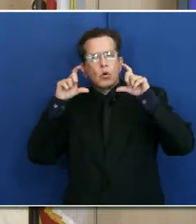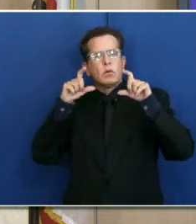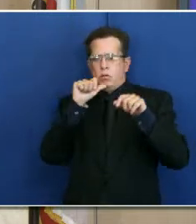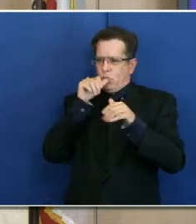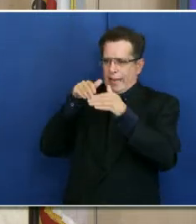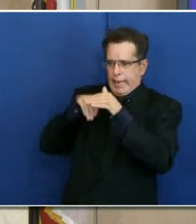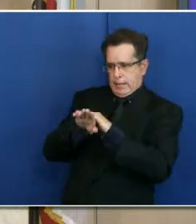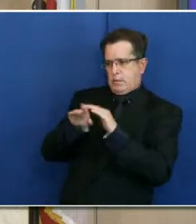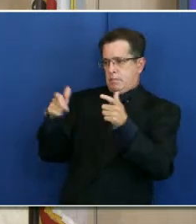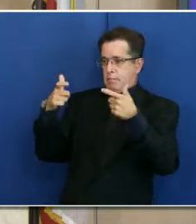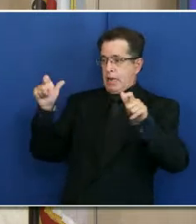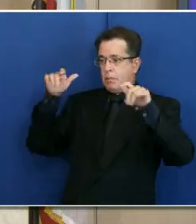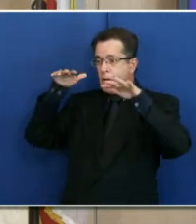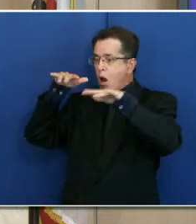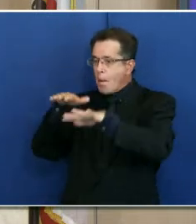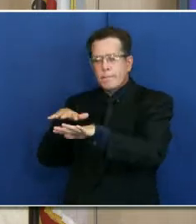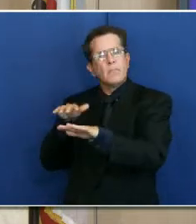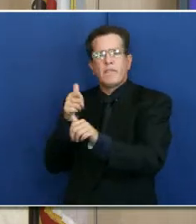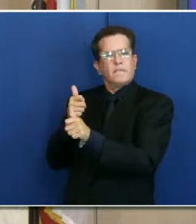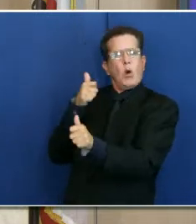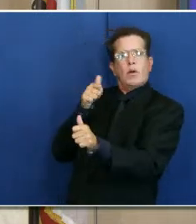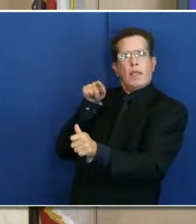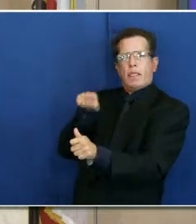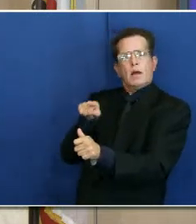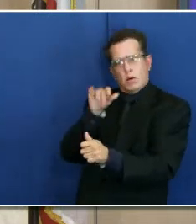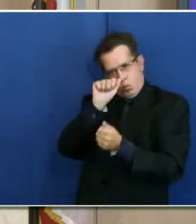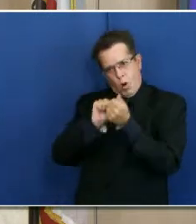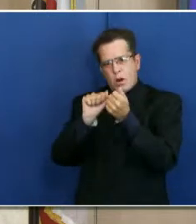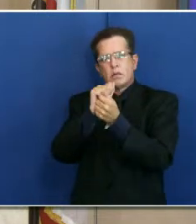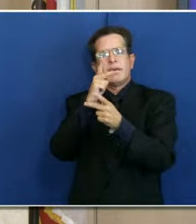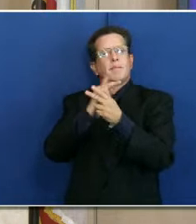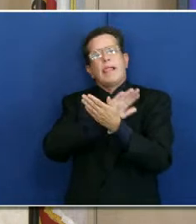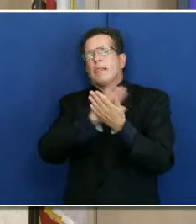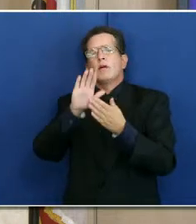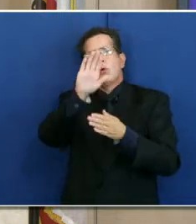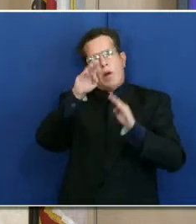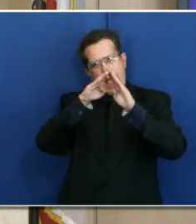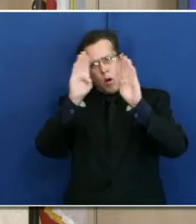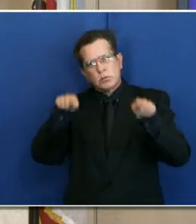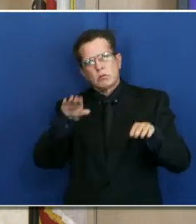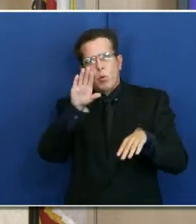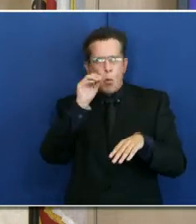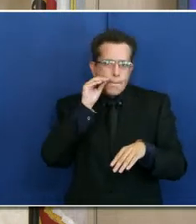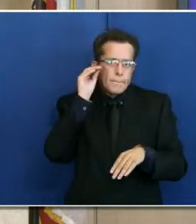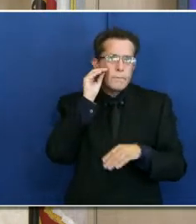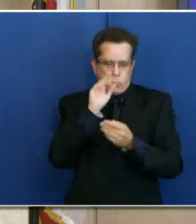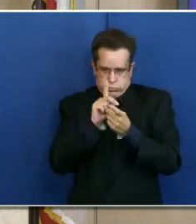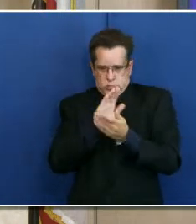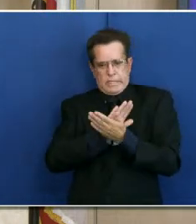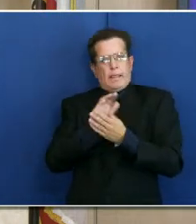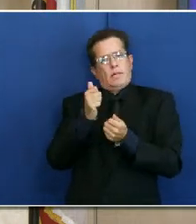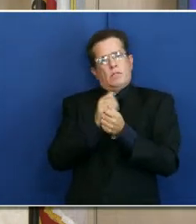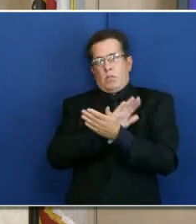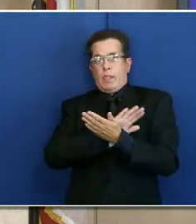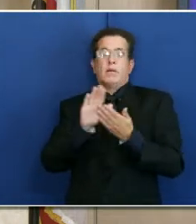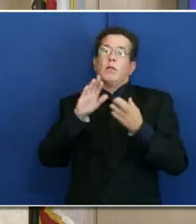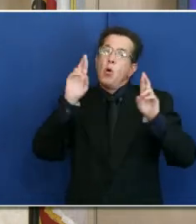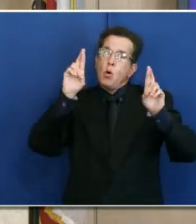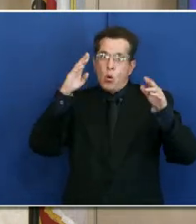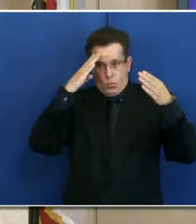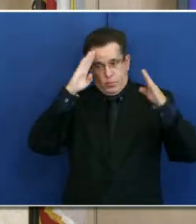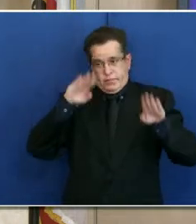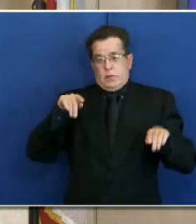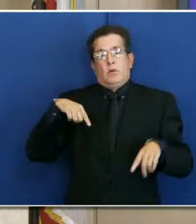indoor settings, to wash your hands, to physically distance from one another. And those are the things that will give us a shot